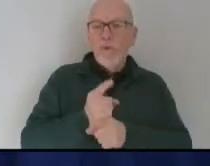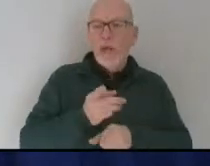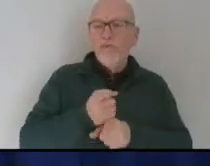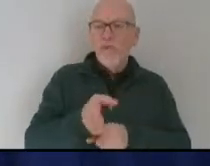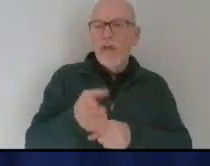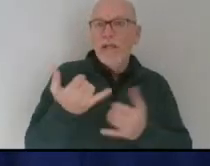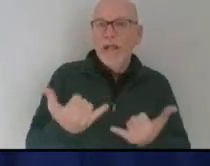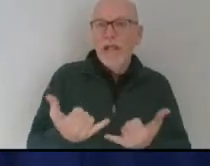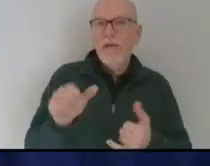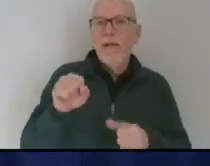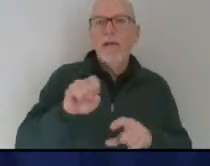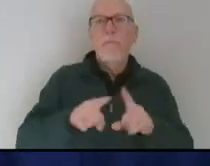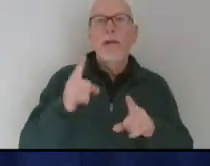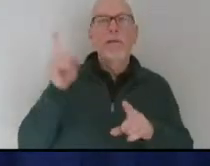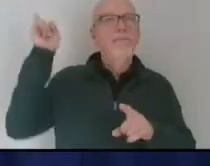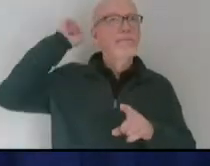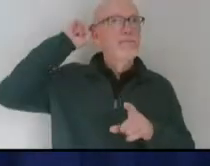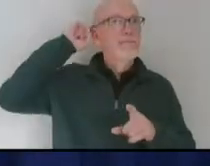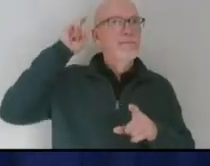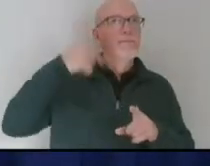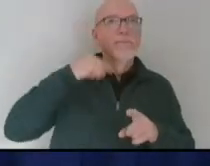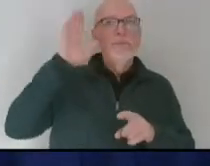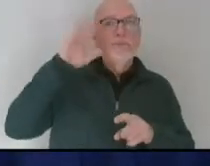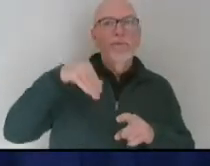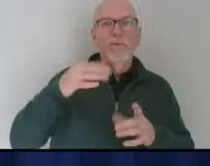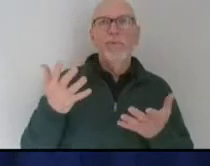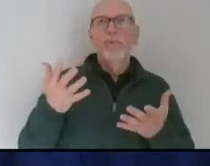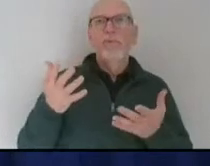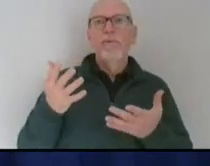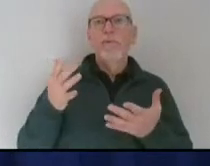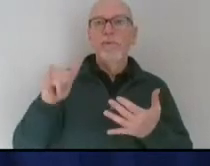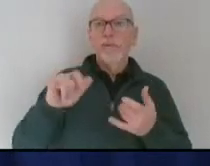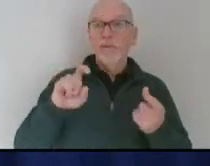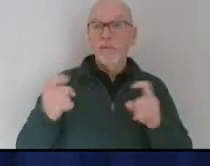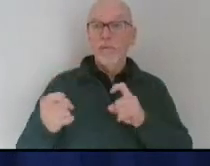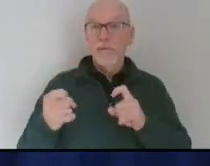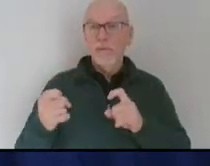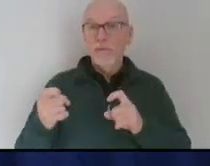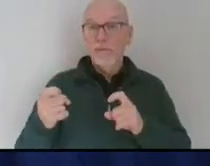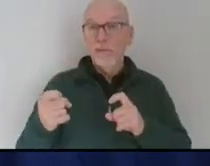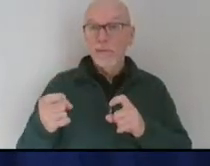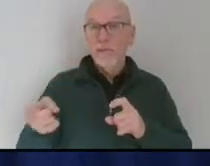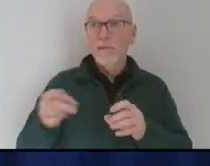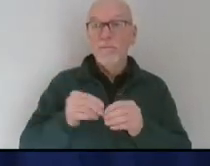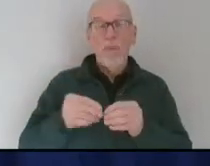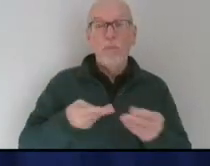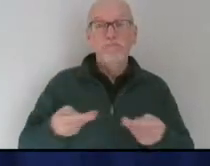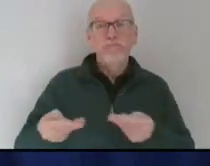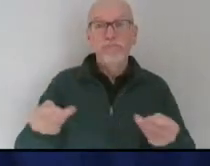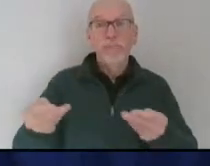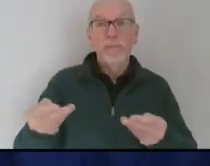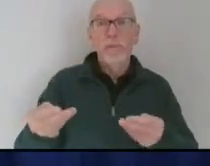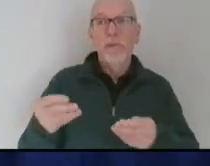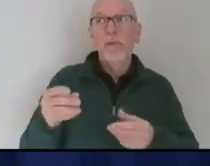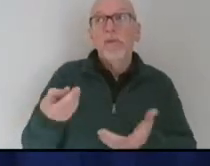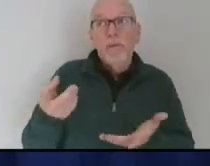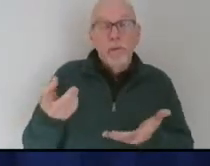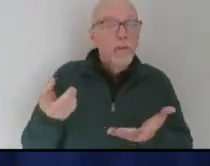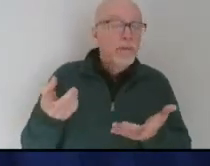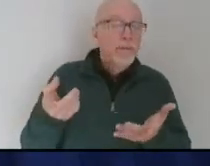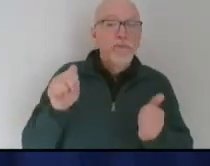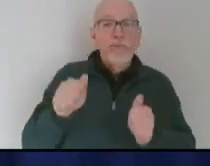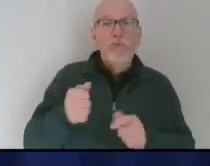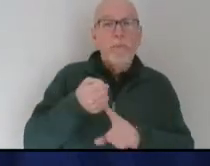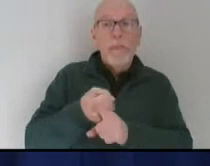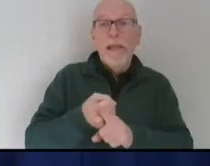but in the back of our mind is that variant of the virus that we know is much more transmissible. So that may impact, for